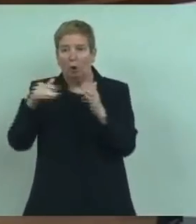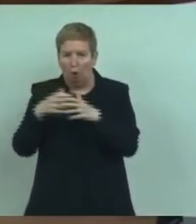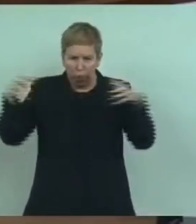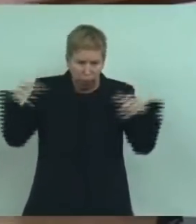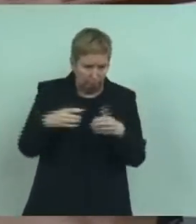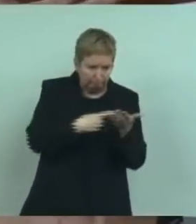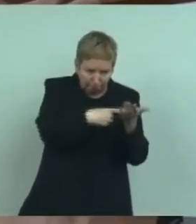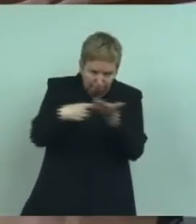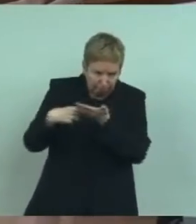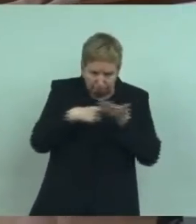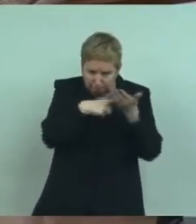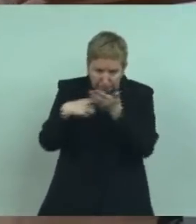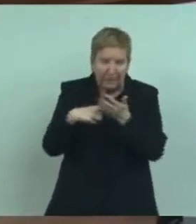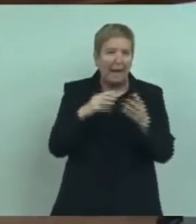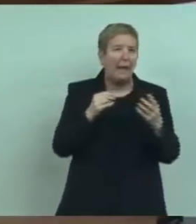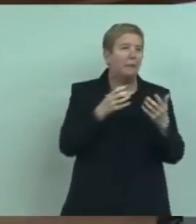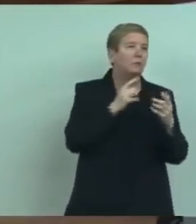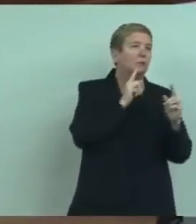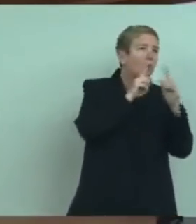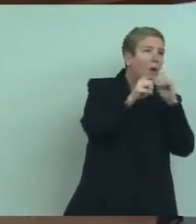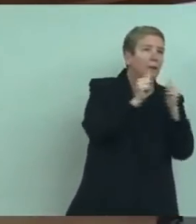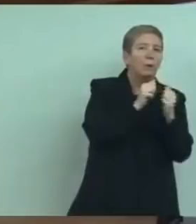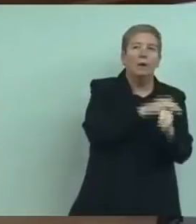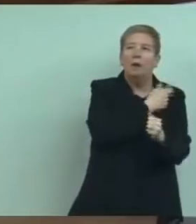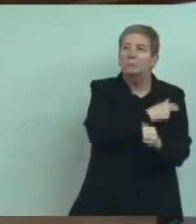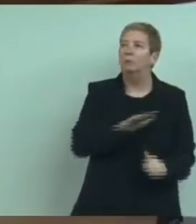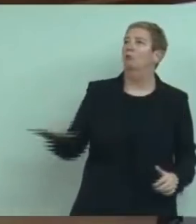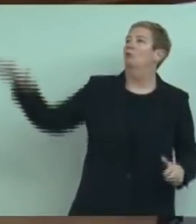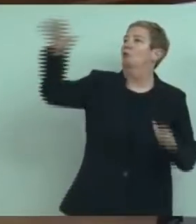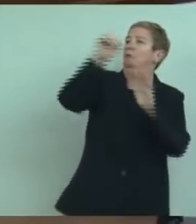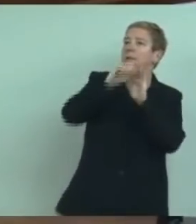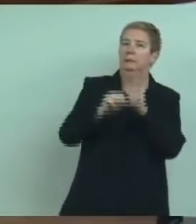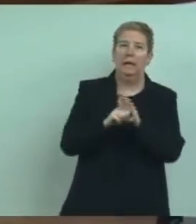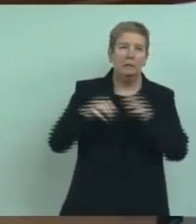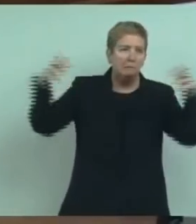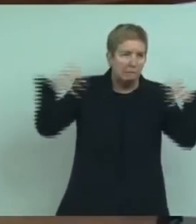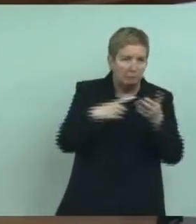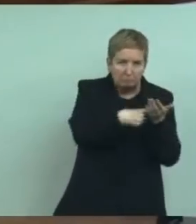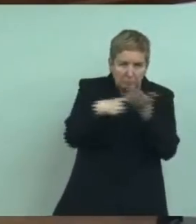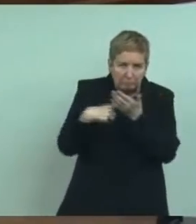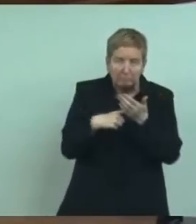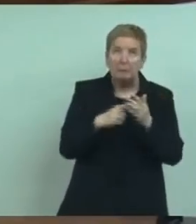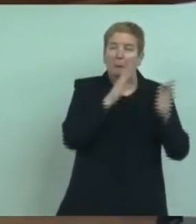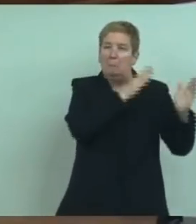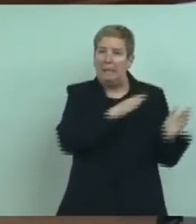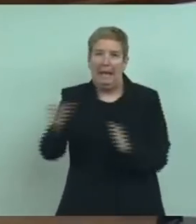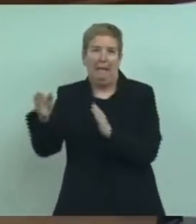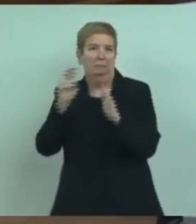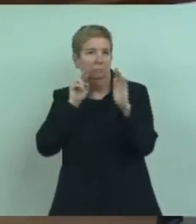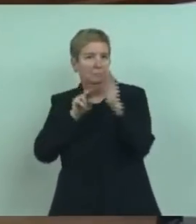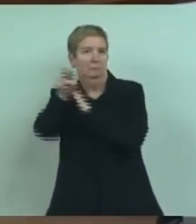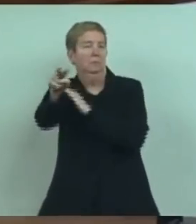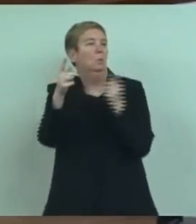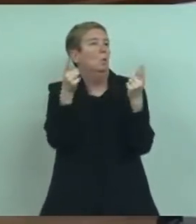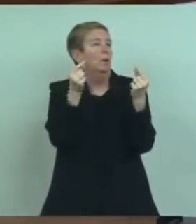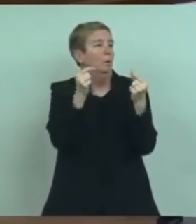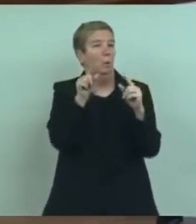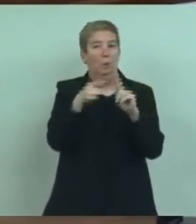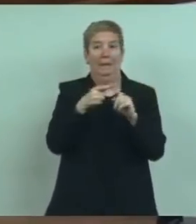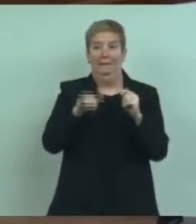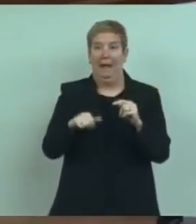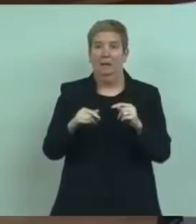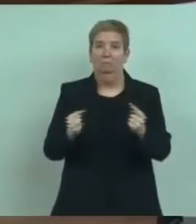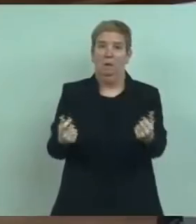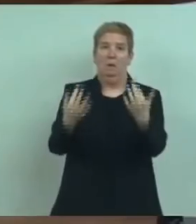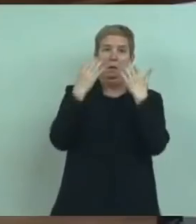with hospitals all across the state to build out a plan of how we're going to do this. And they're coming up with some really great